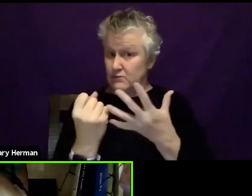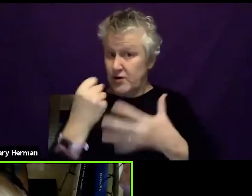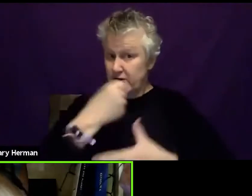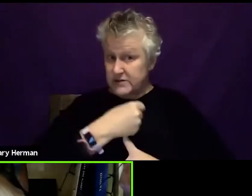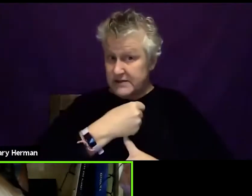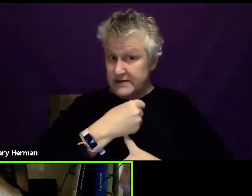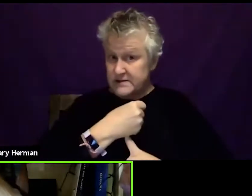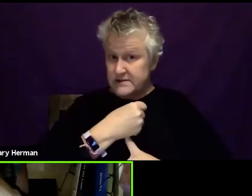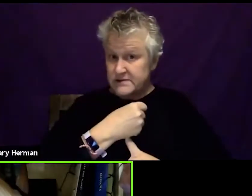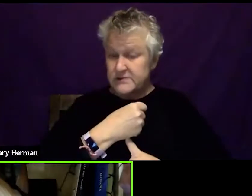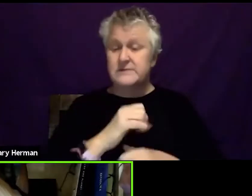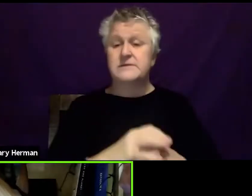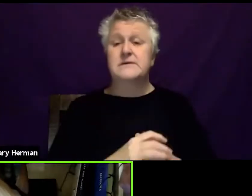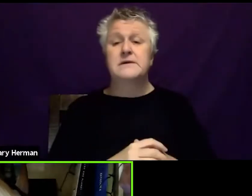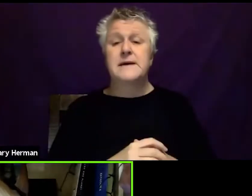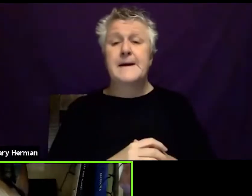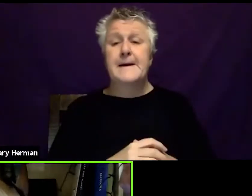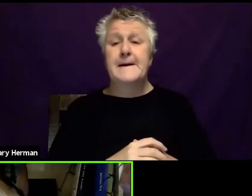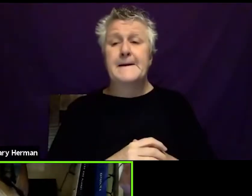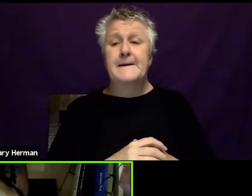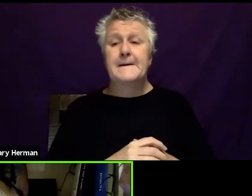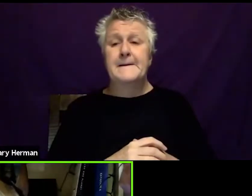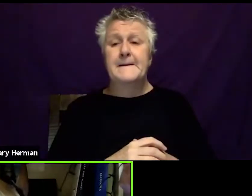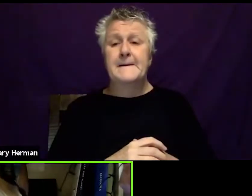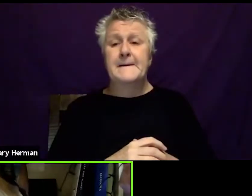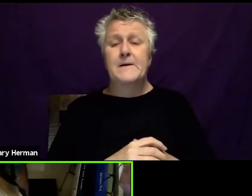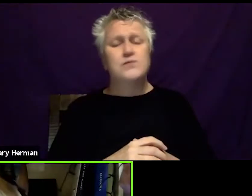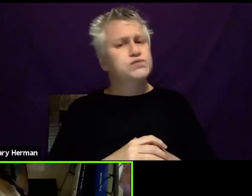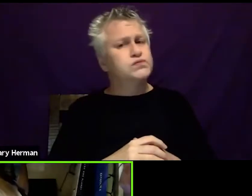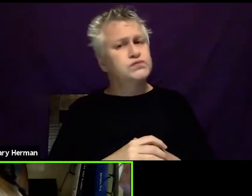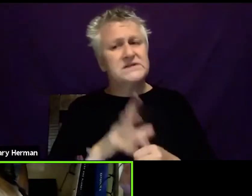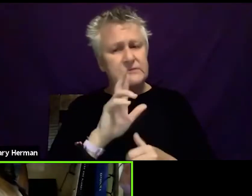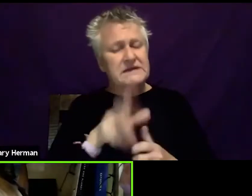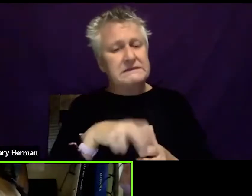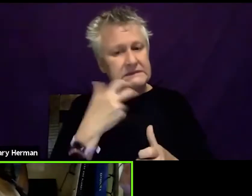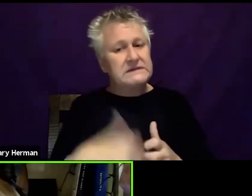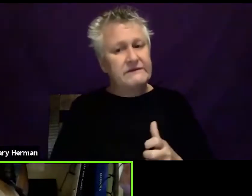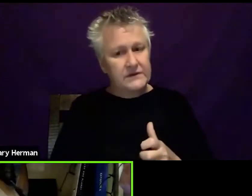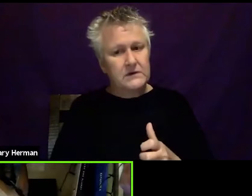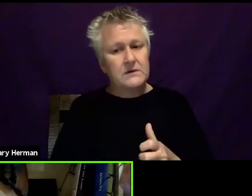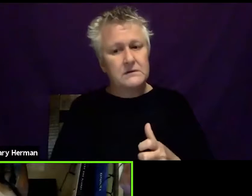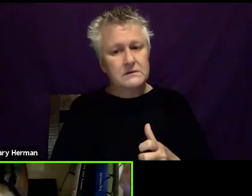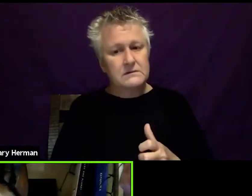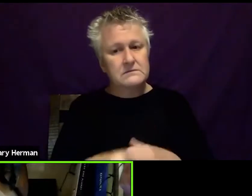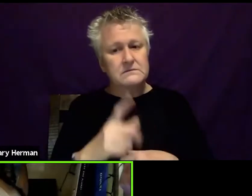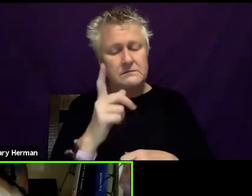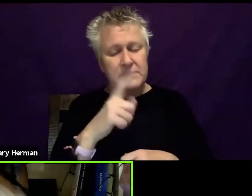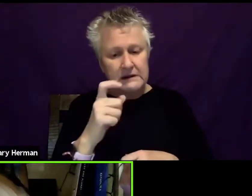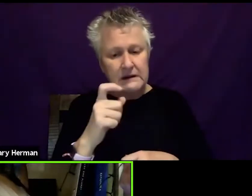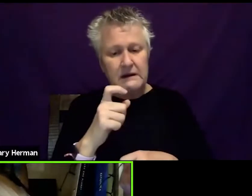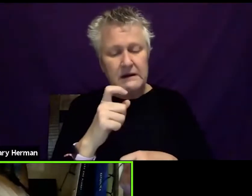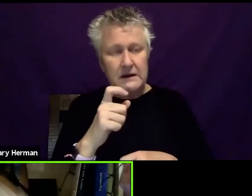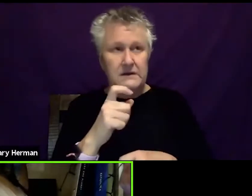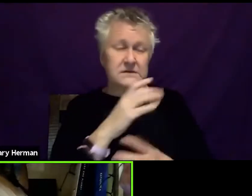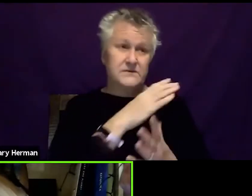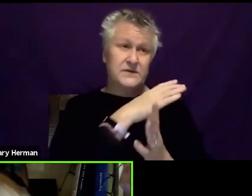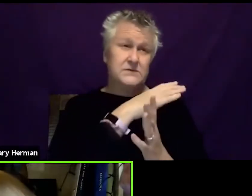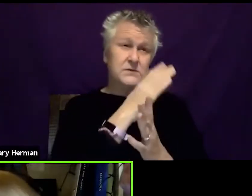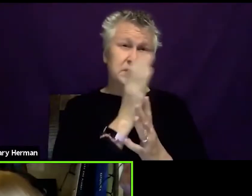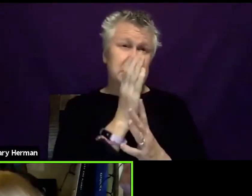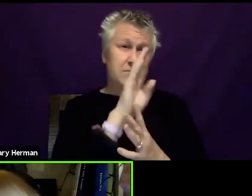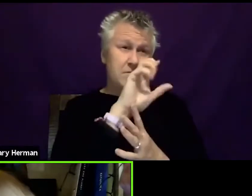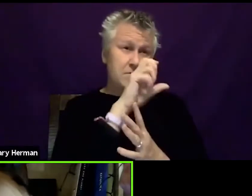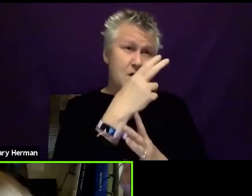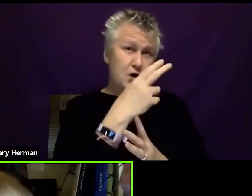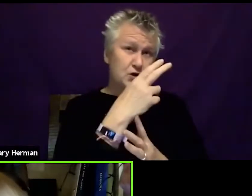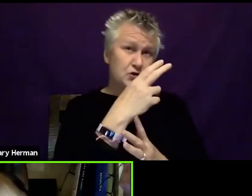prioritization. It's been difficult because certainly between March and,